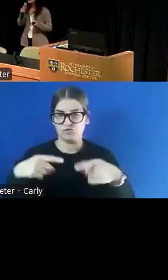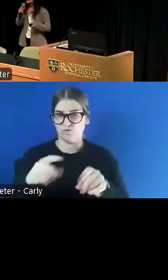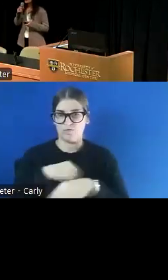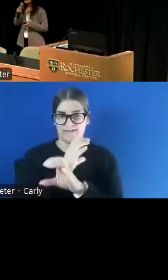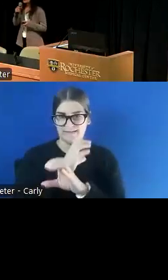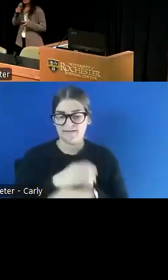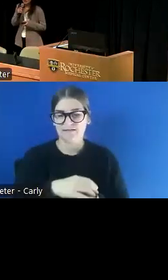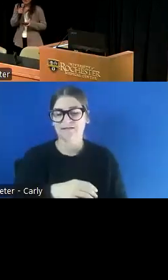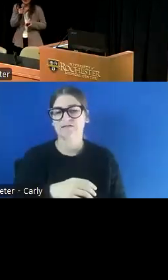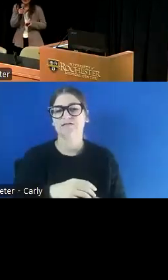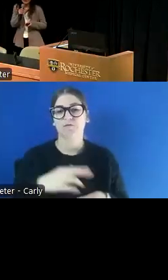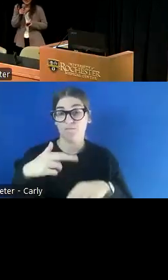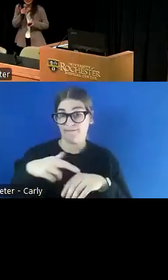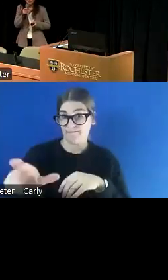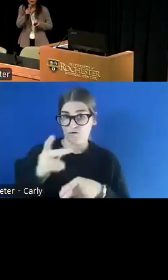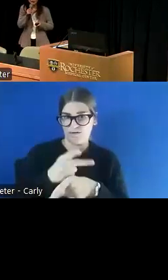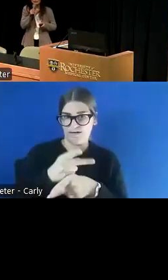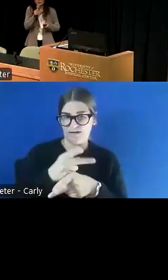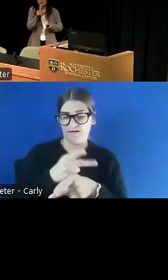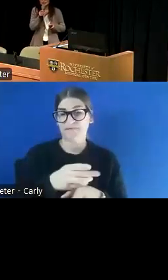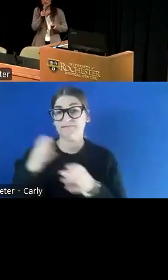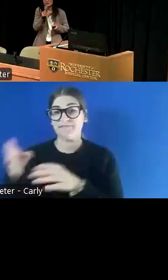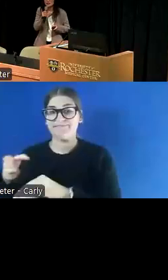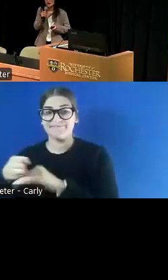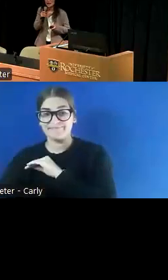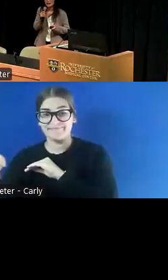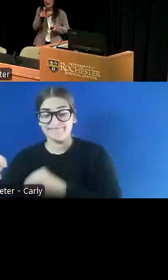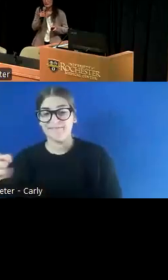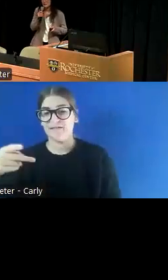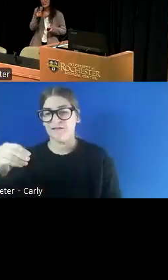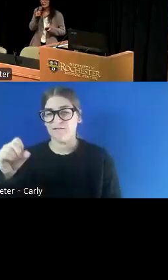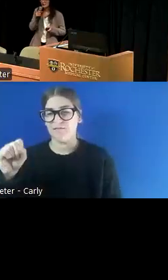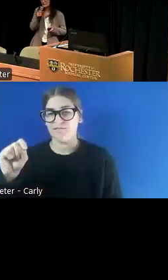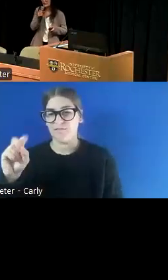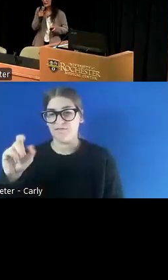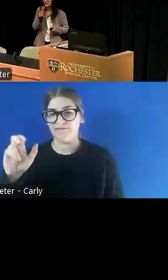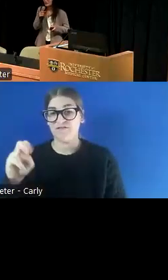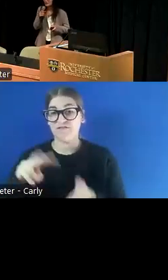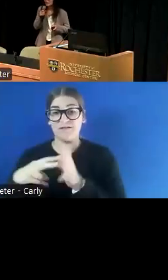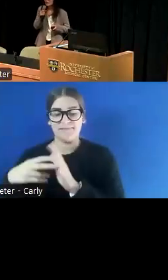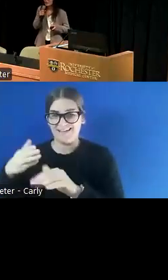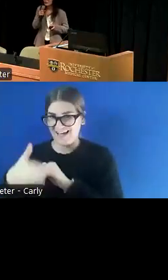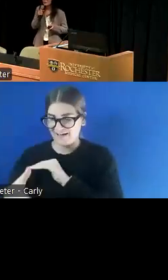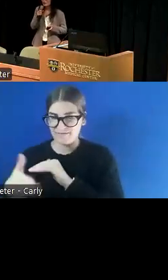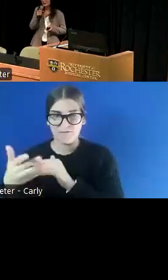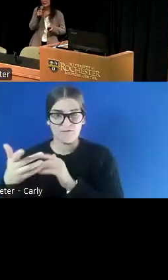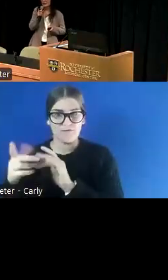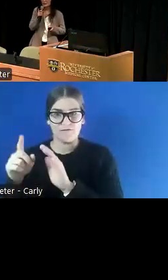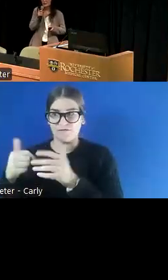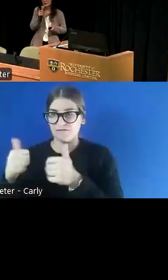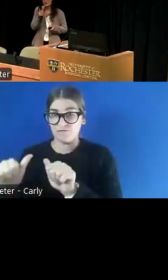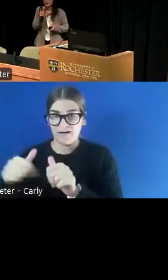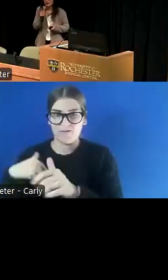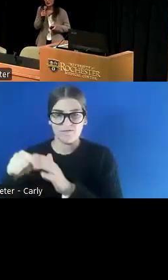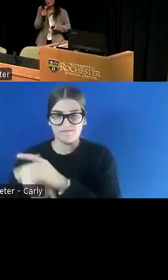or referring them to professional care. And postvention is at the aftermath of suicide. How are they responding